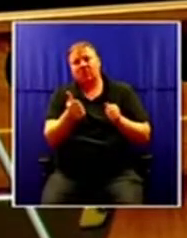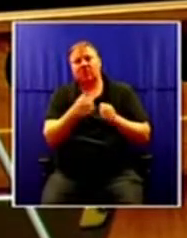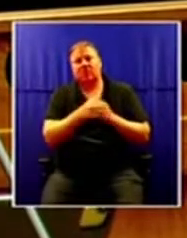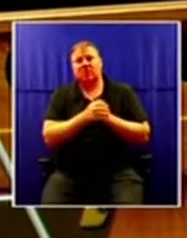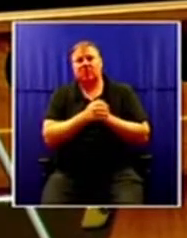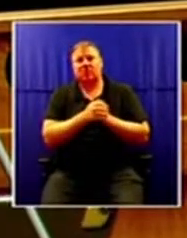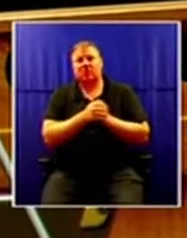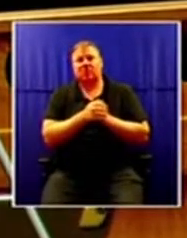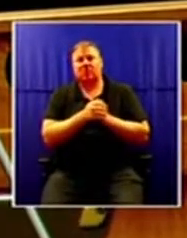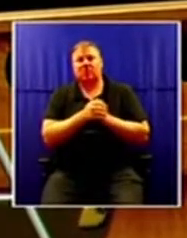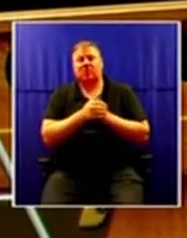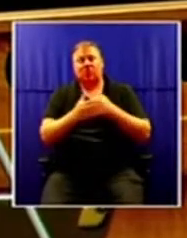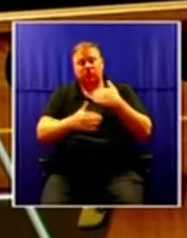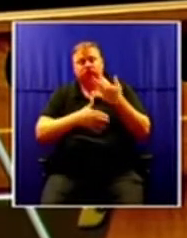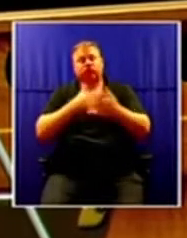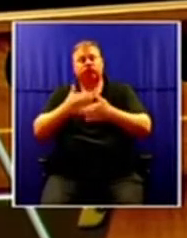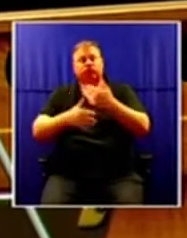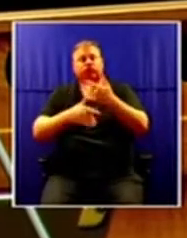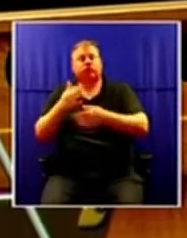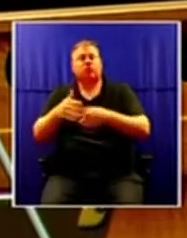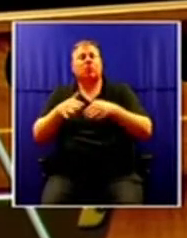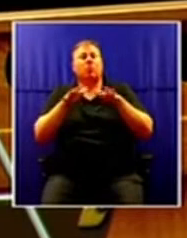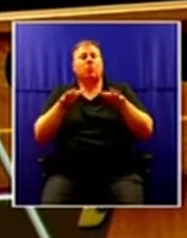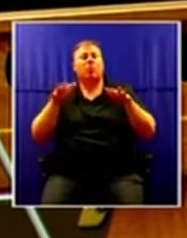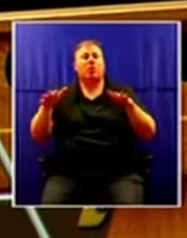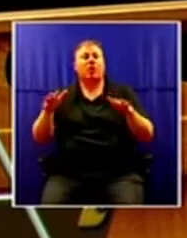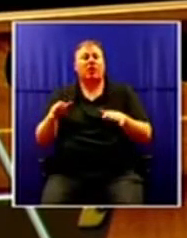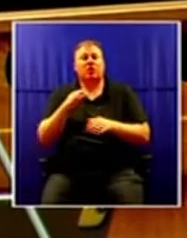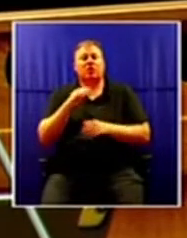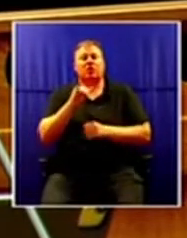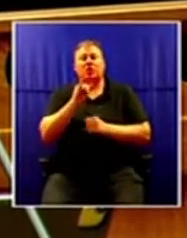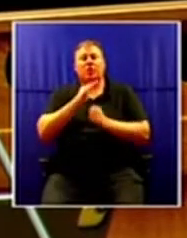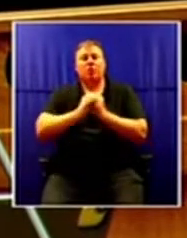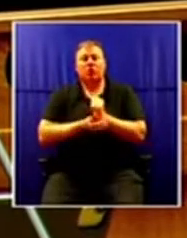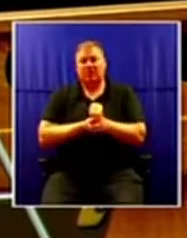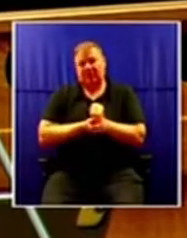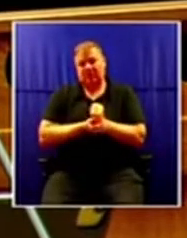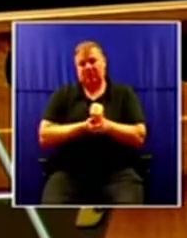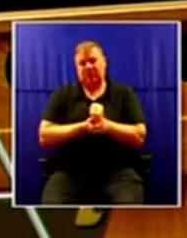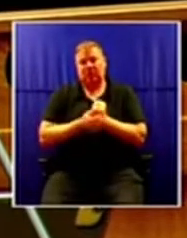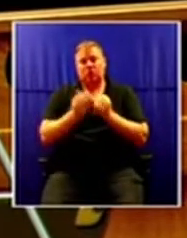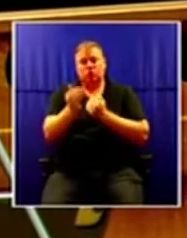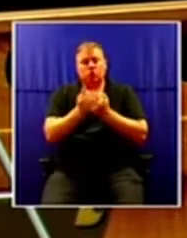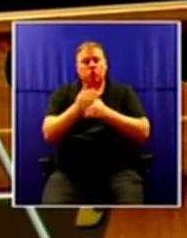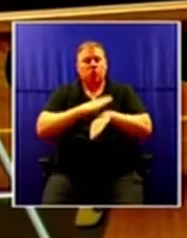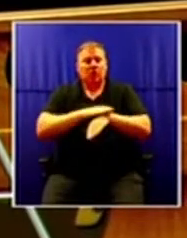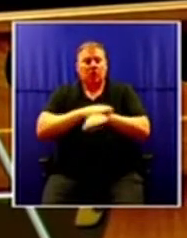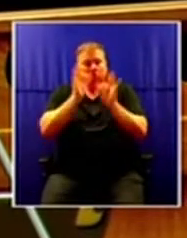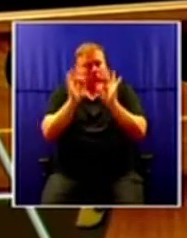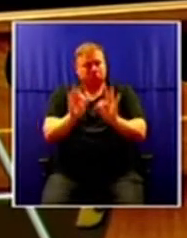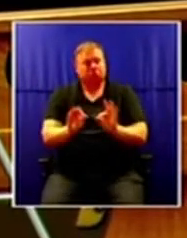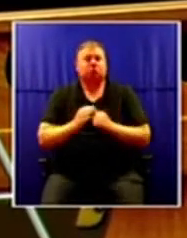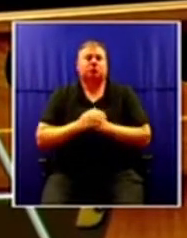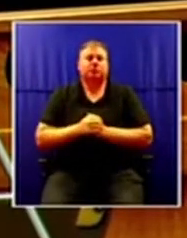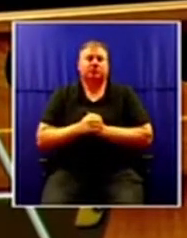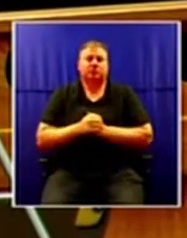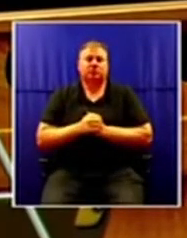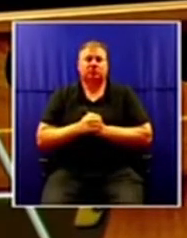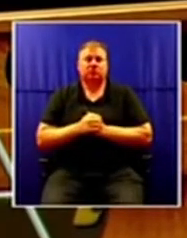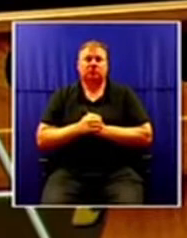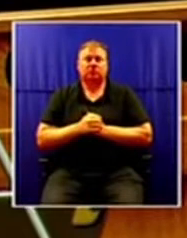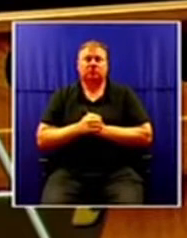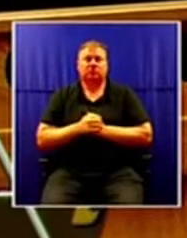population immunity in the shortest possible time. It is why we